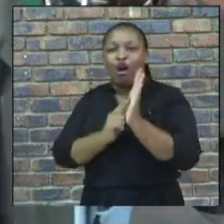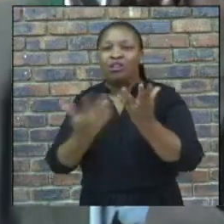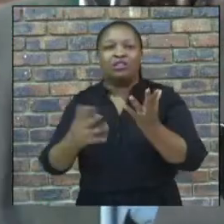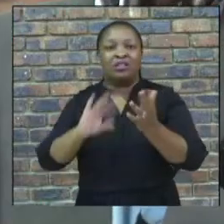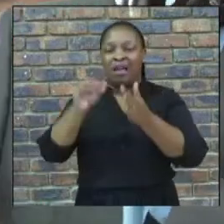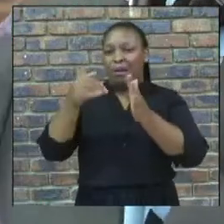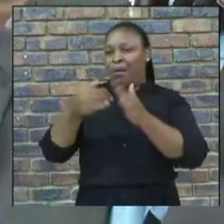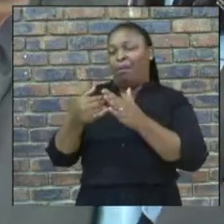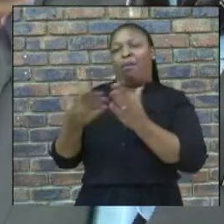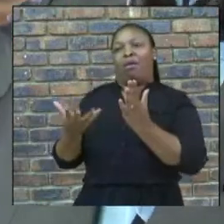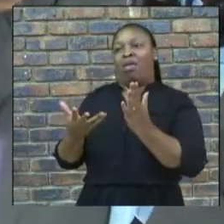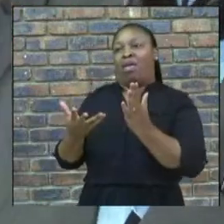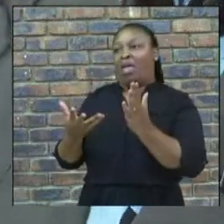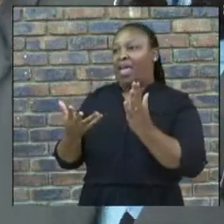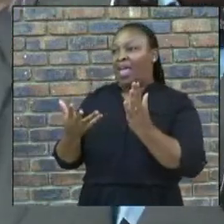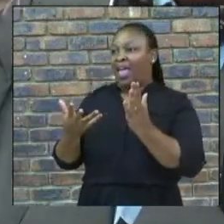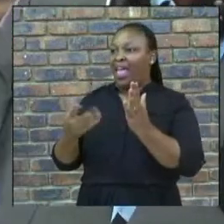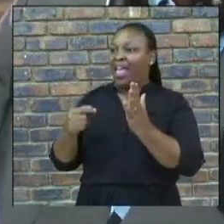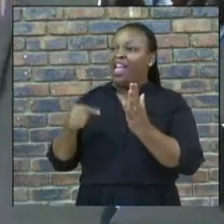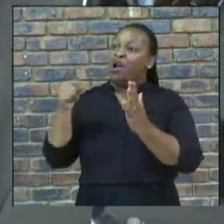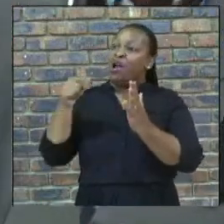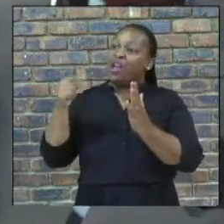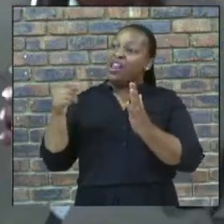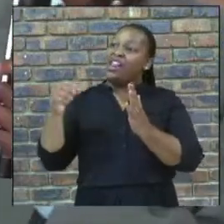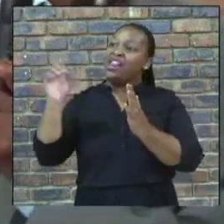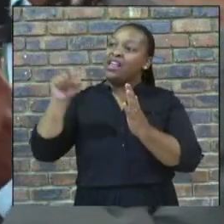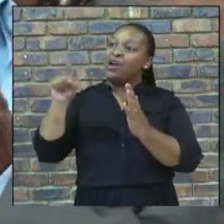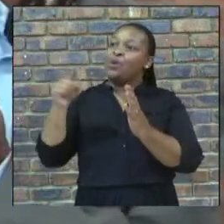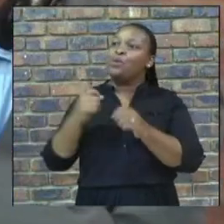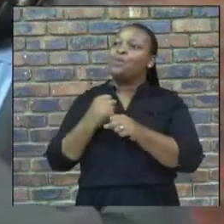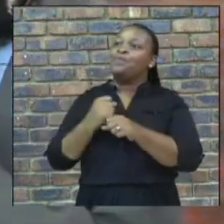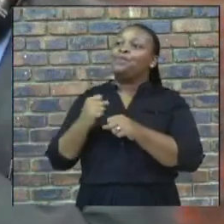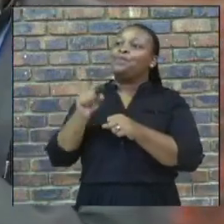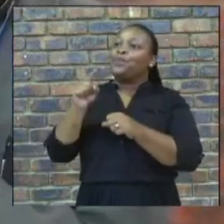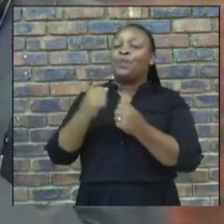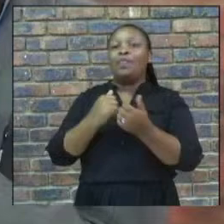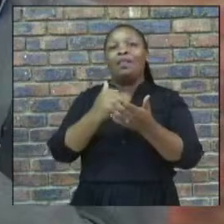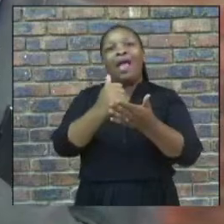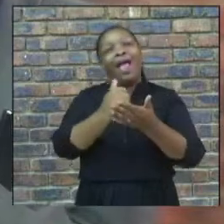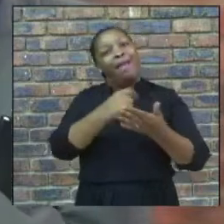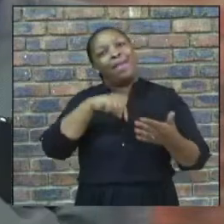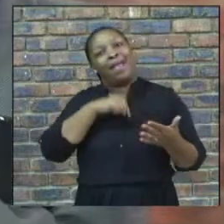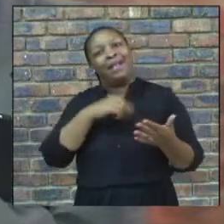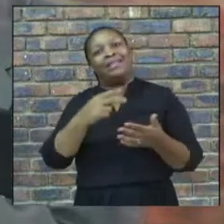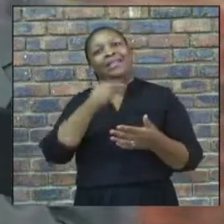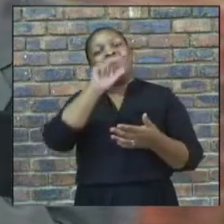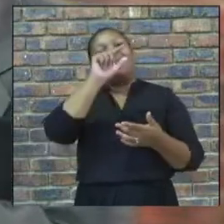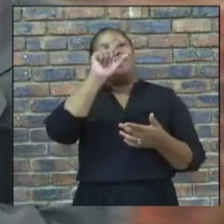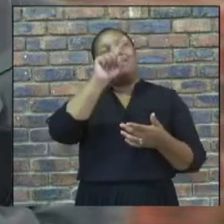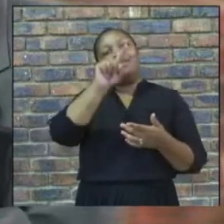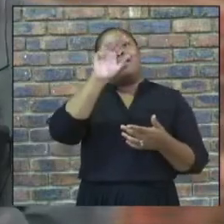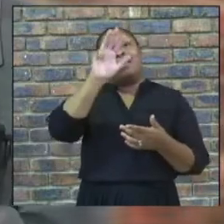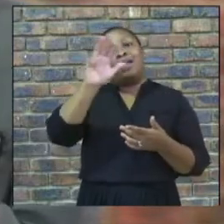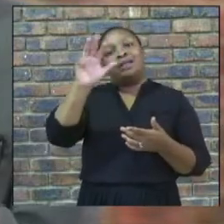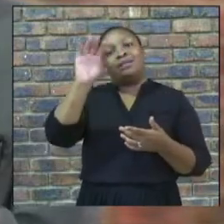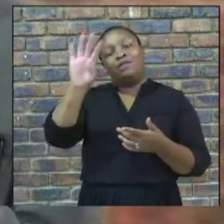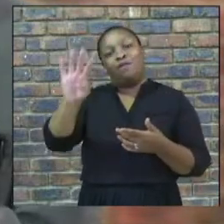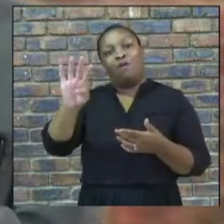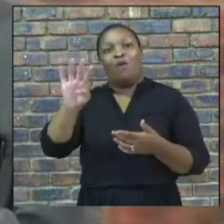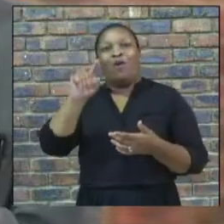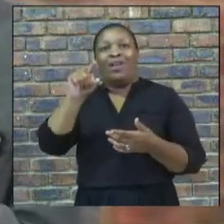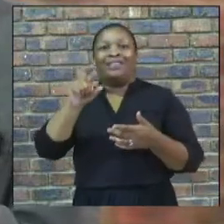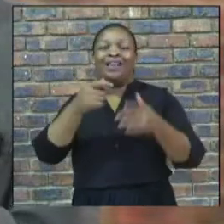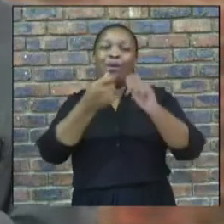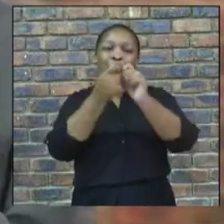it. We have even assisted for the first time since 1994 in making and amending